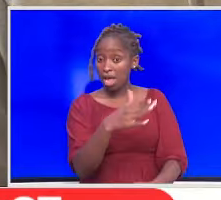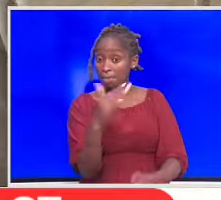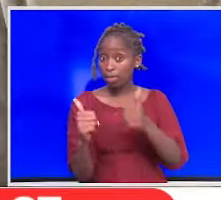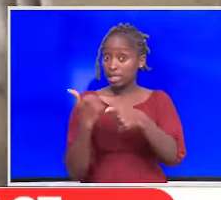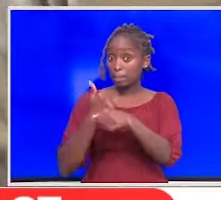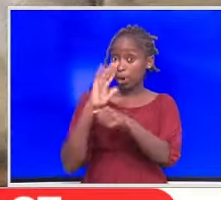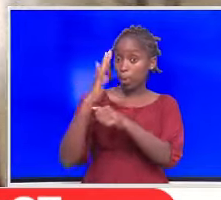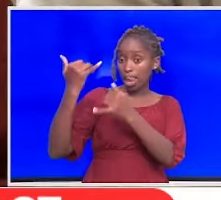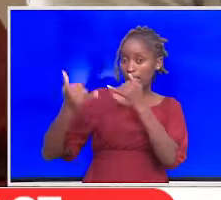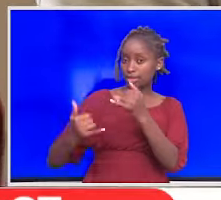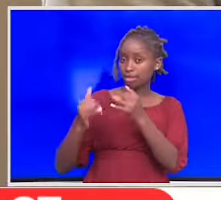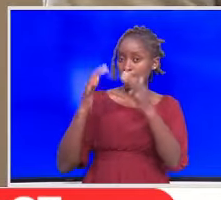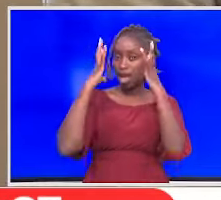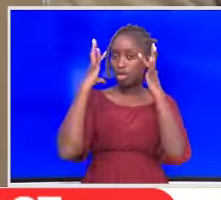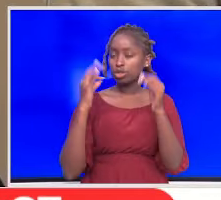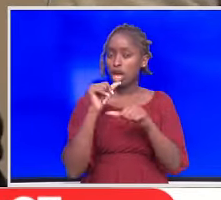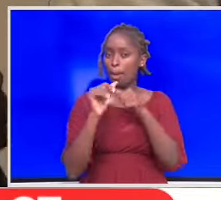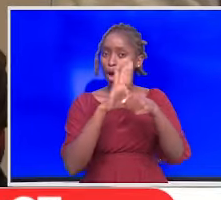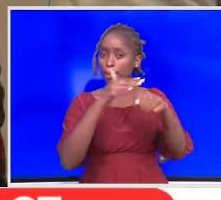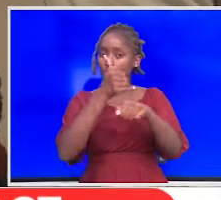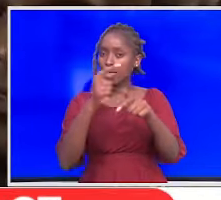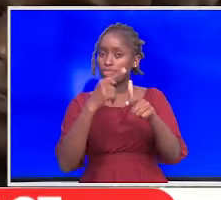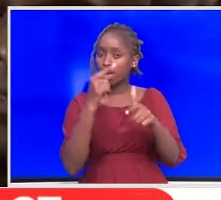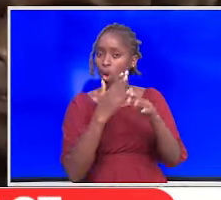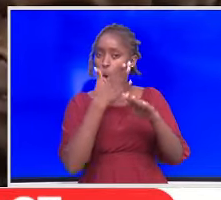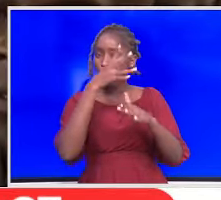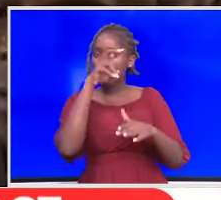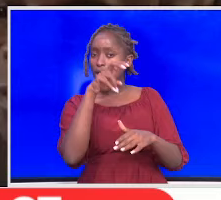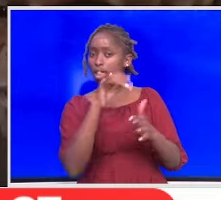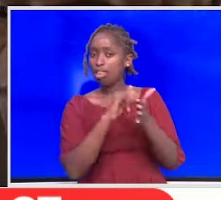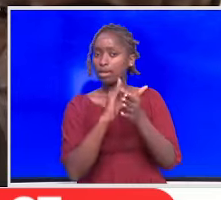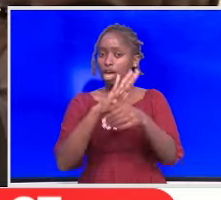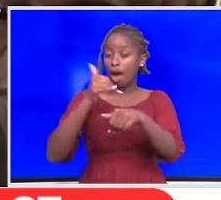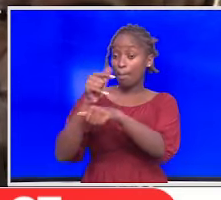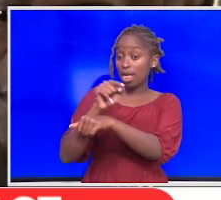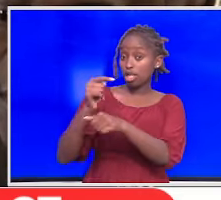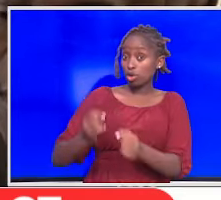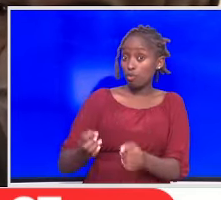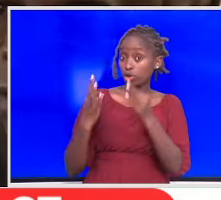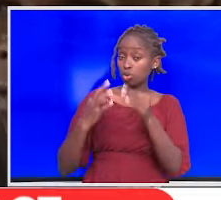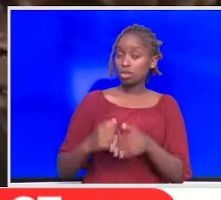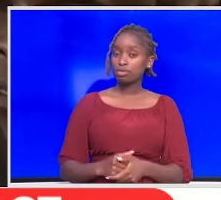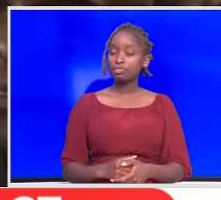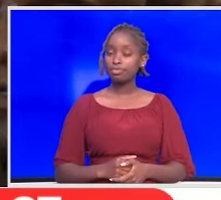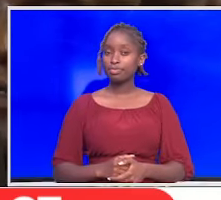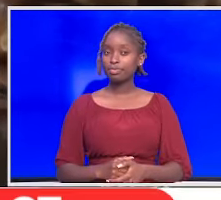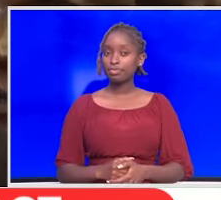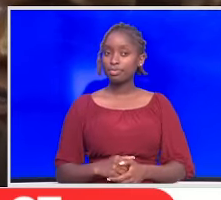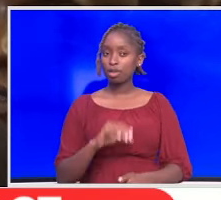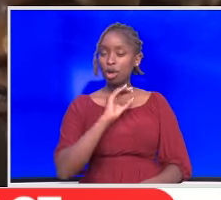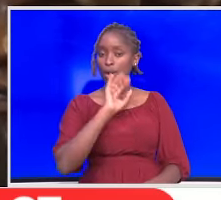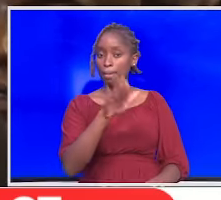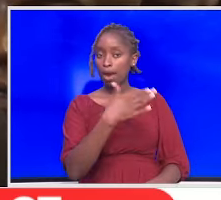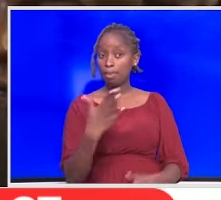decision of the appointments and oversee the installation of the new officials. Our parliamentarians now to do their